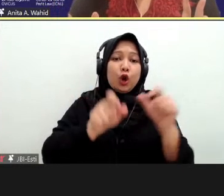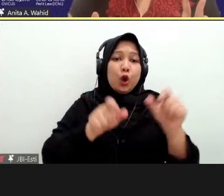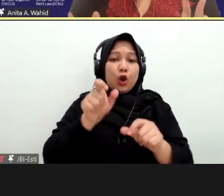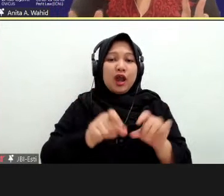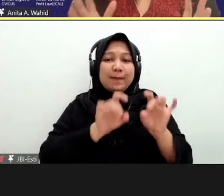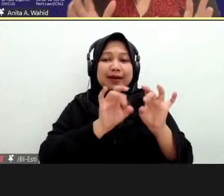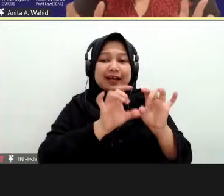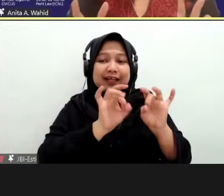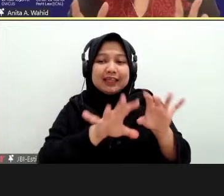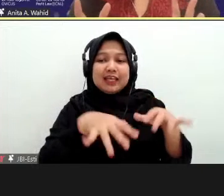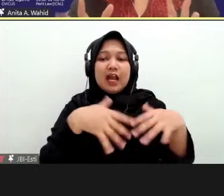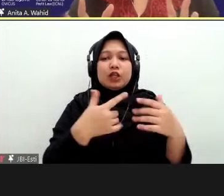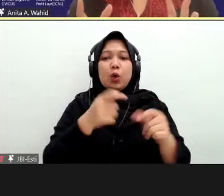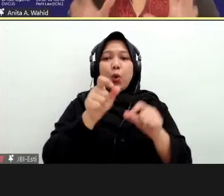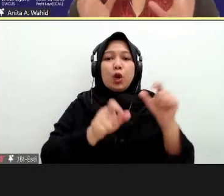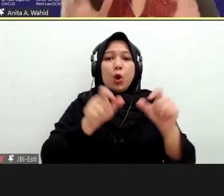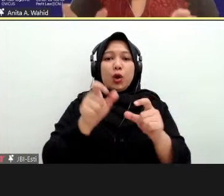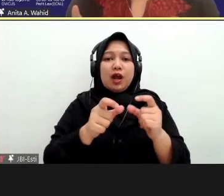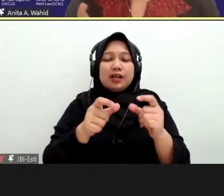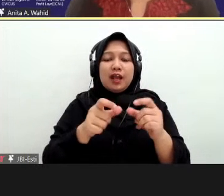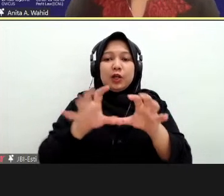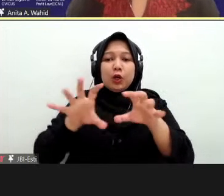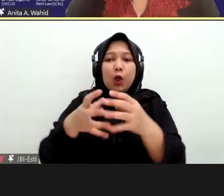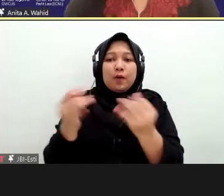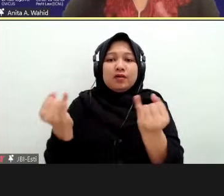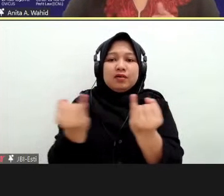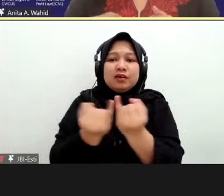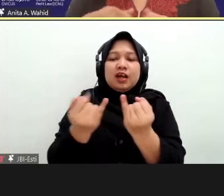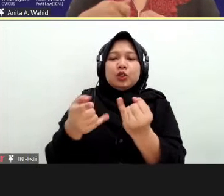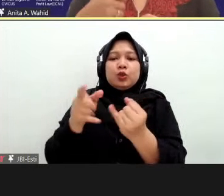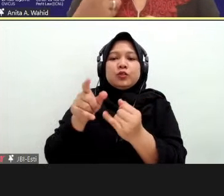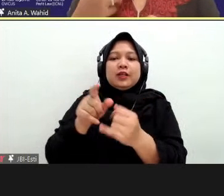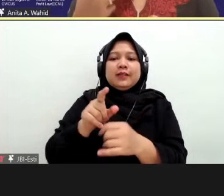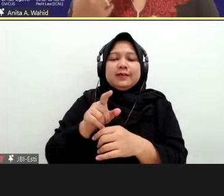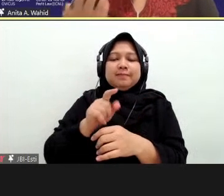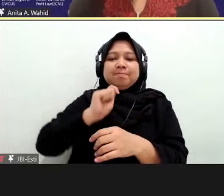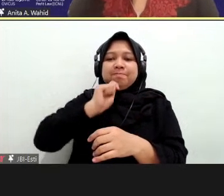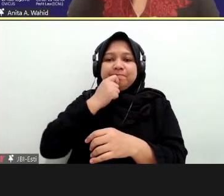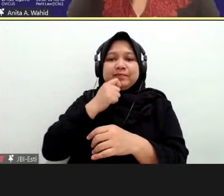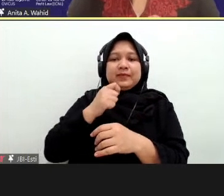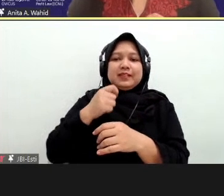giving to opposition or people who criticize to silence them.